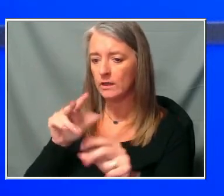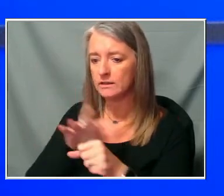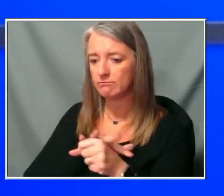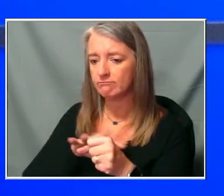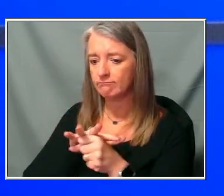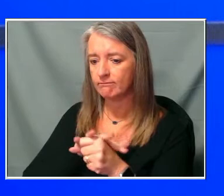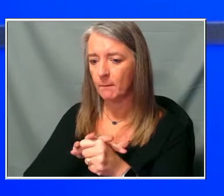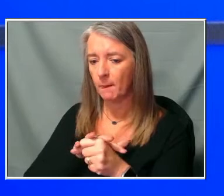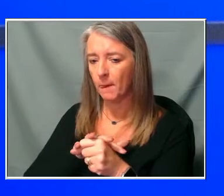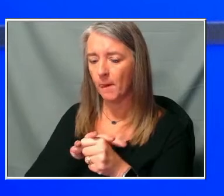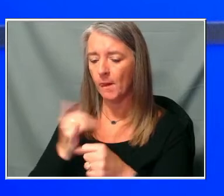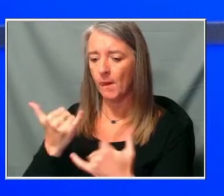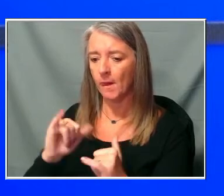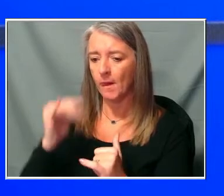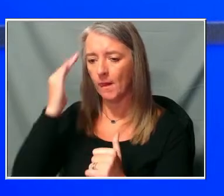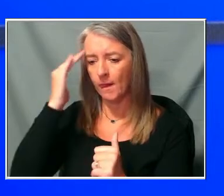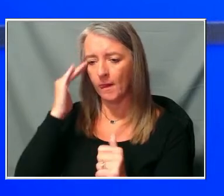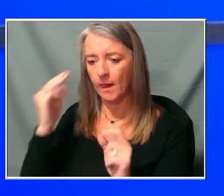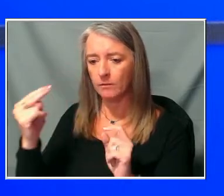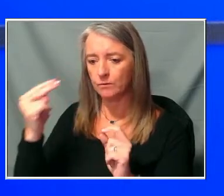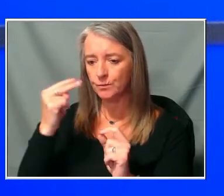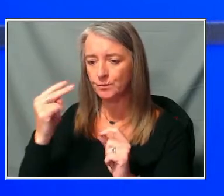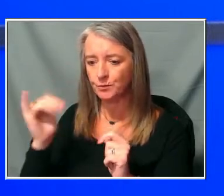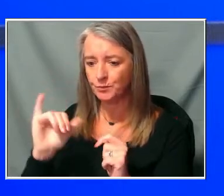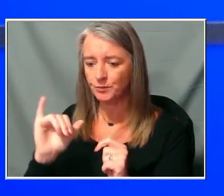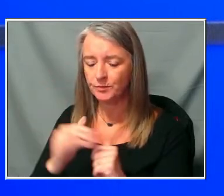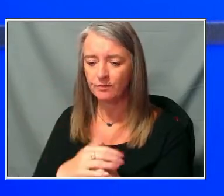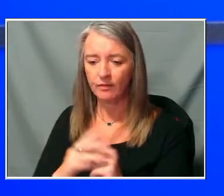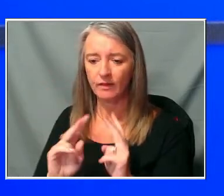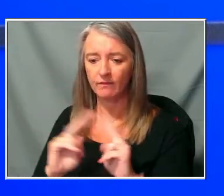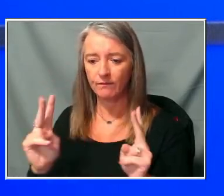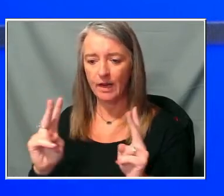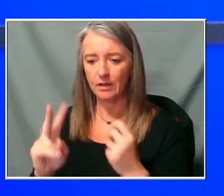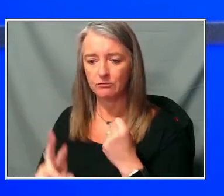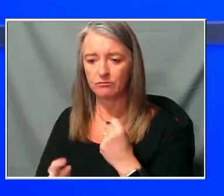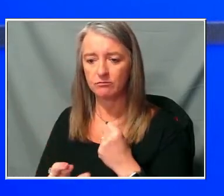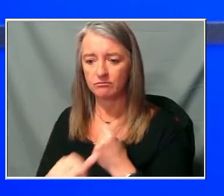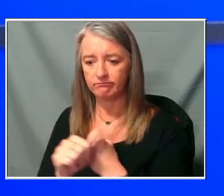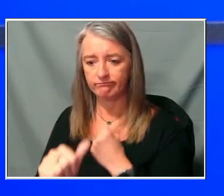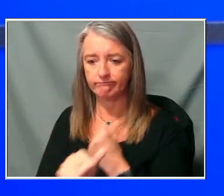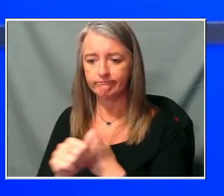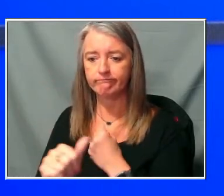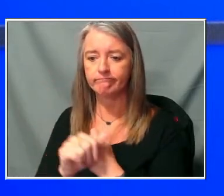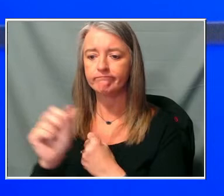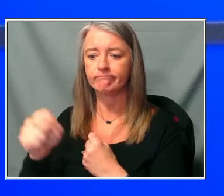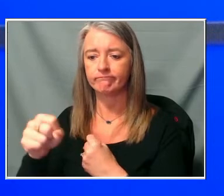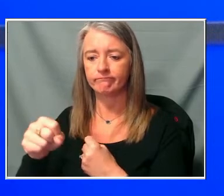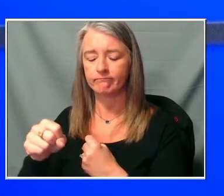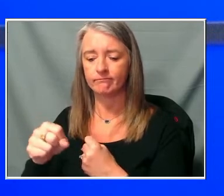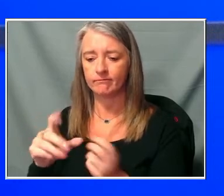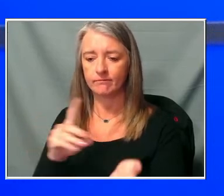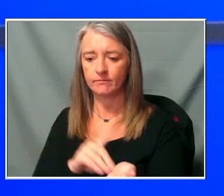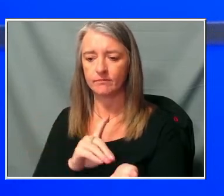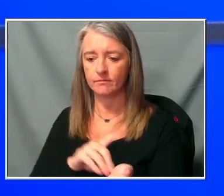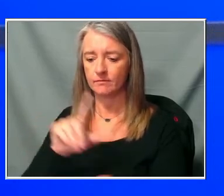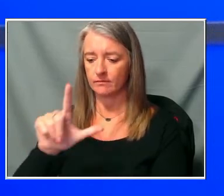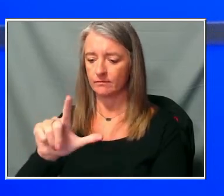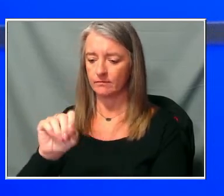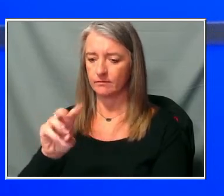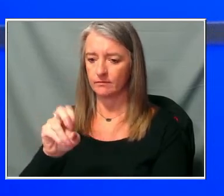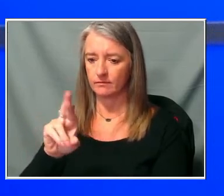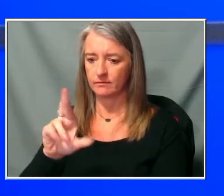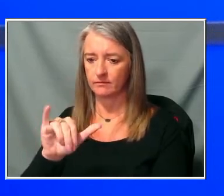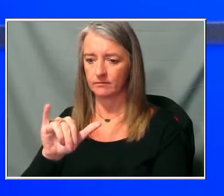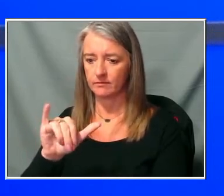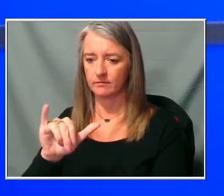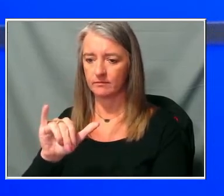We still watch the head. But yeah, we're very much at risk. That's the same reason why I said Dr. Lowry has started to take